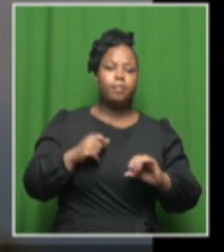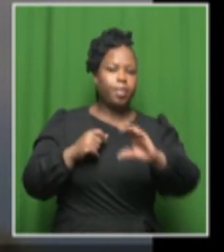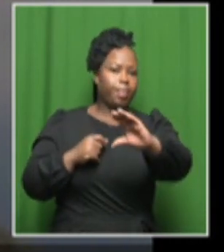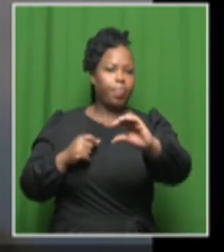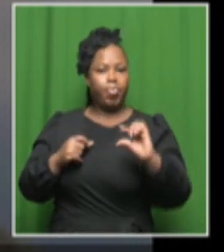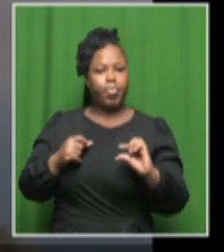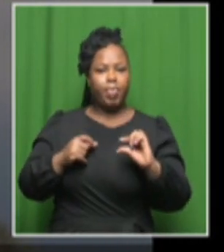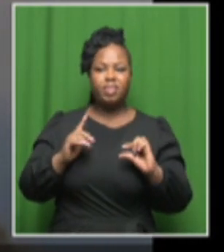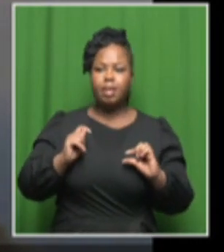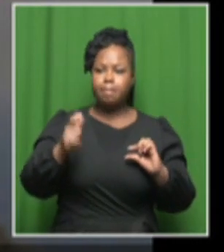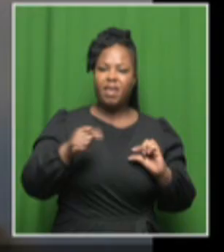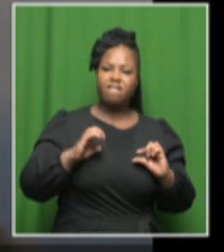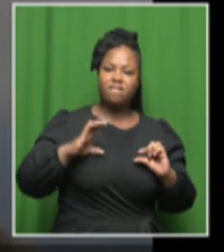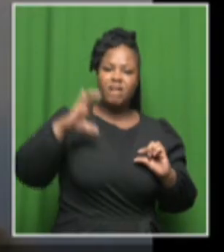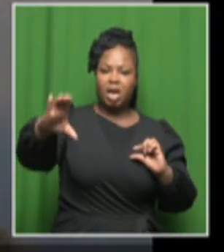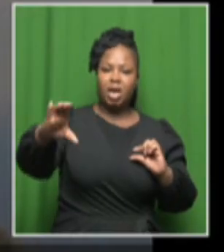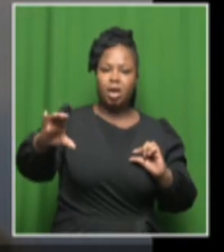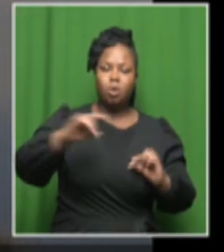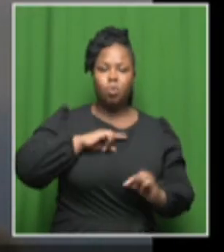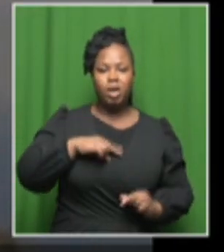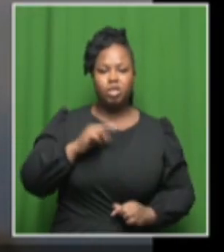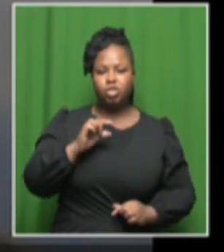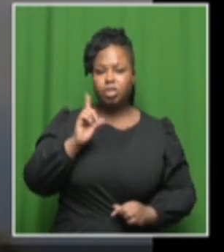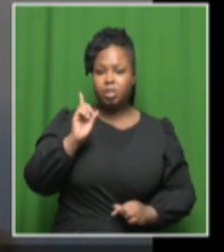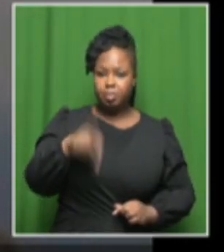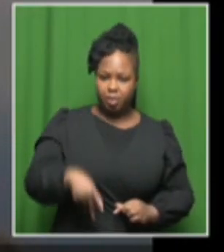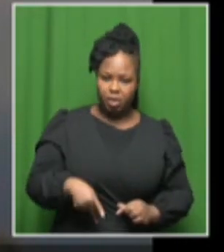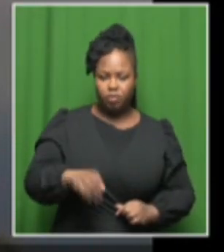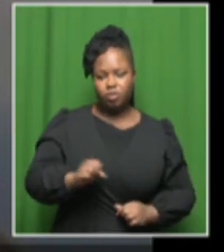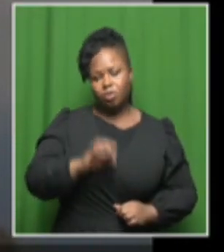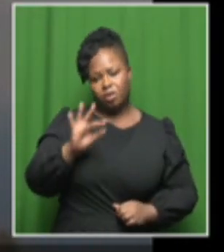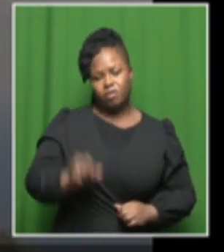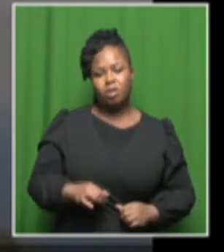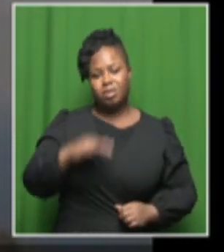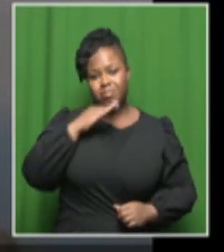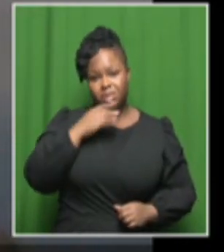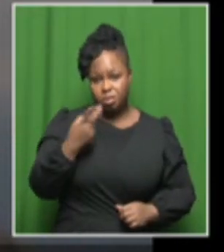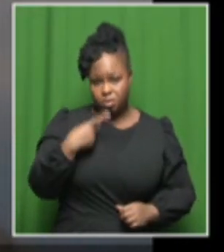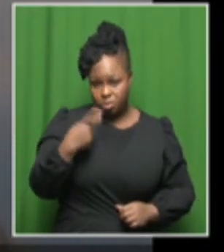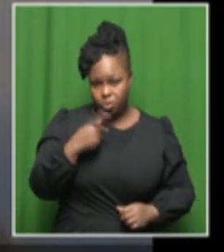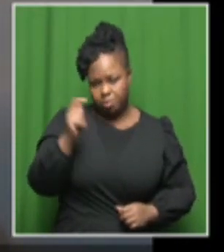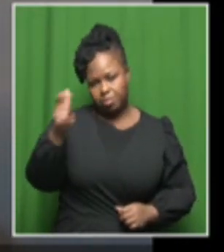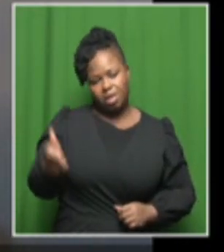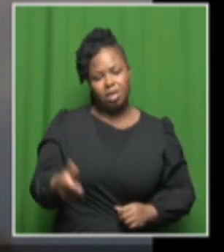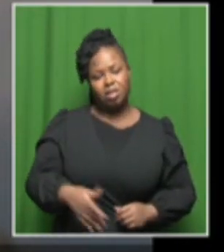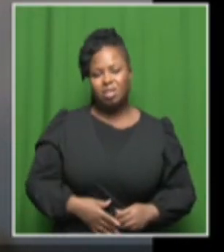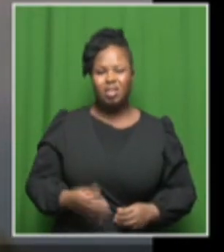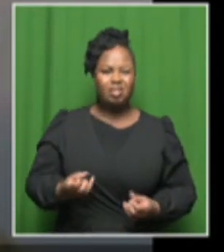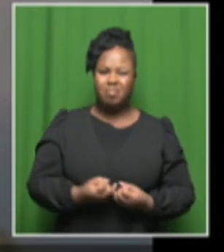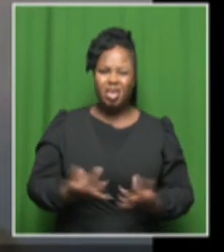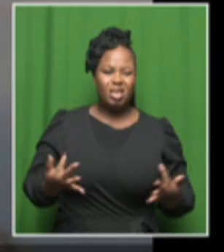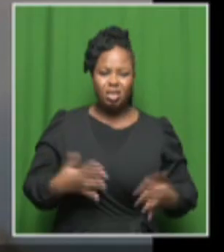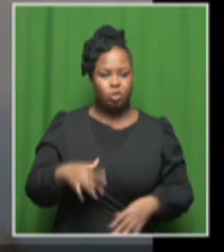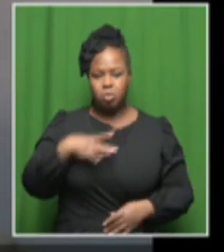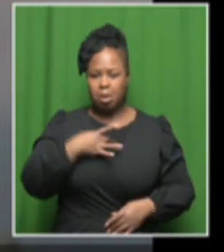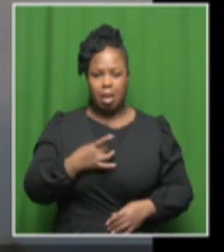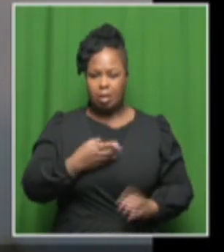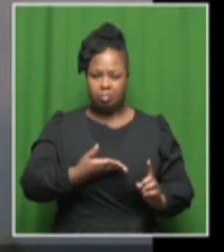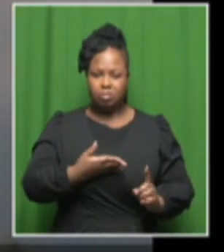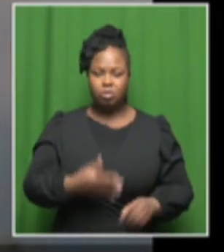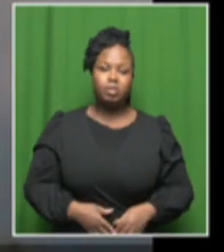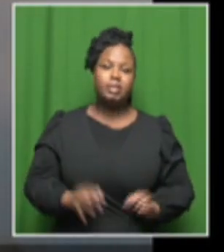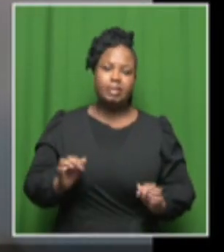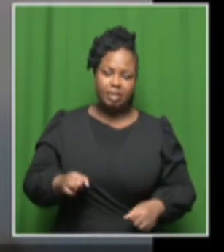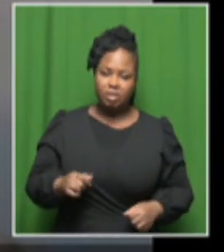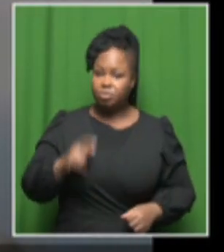to GDP of South Africans, because ultimately it's you and I that pay. So that would have made him unpopular. But as I said, as so much as he